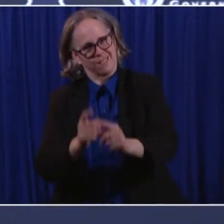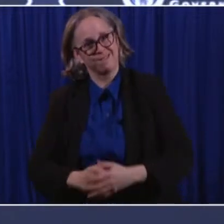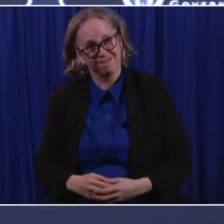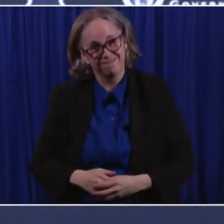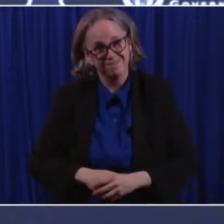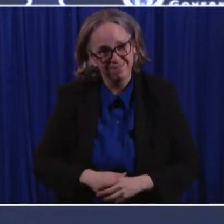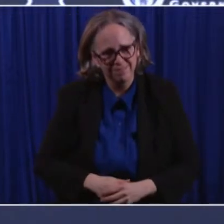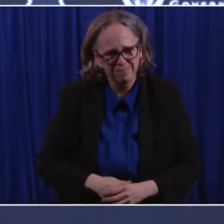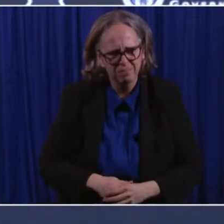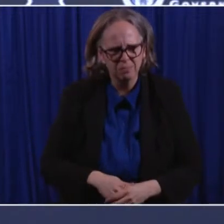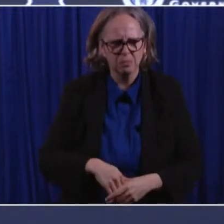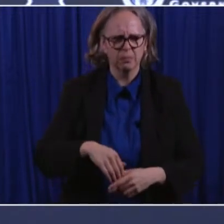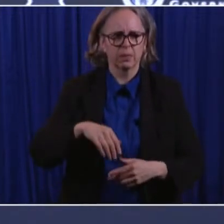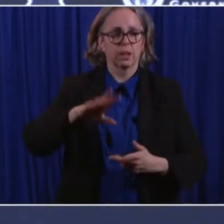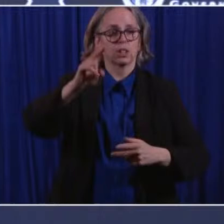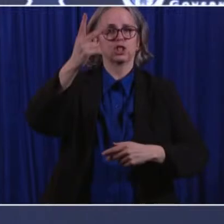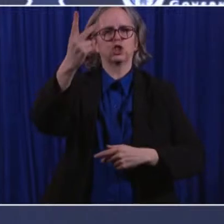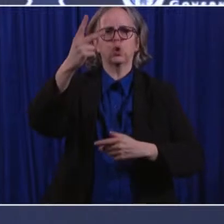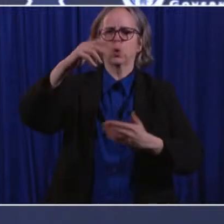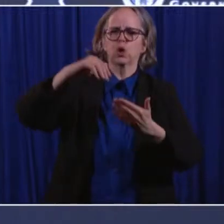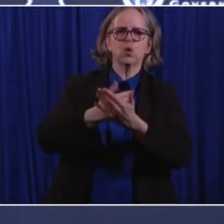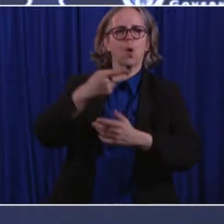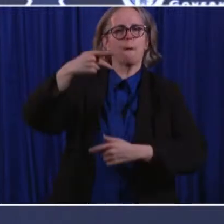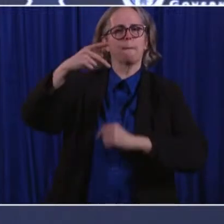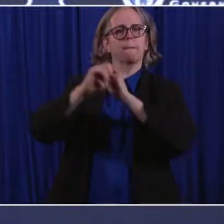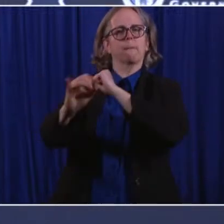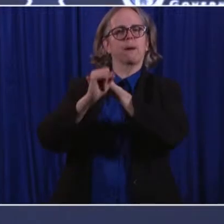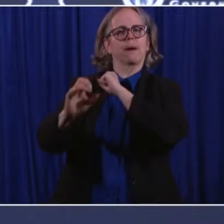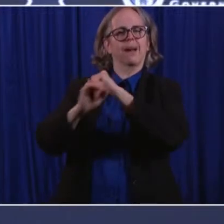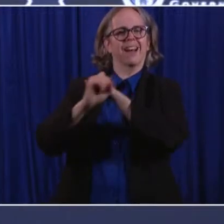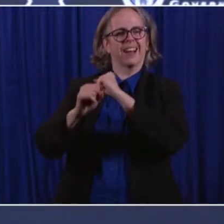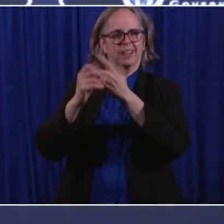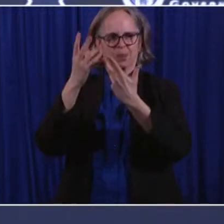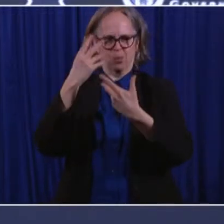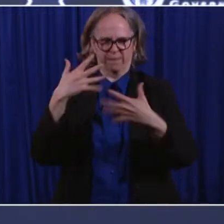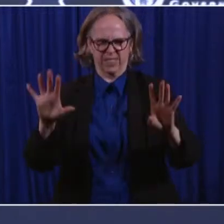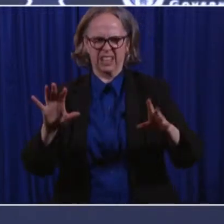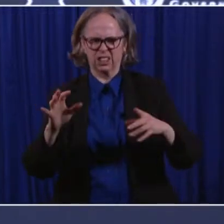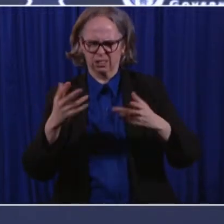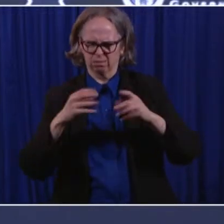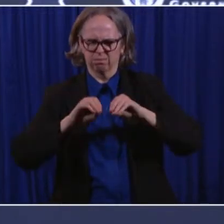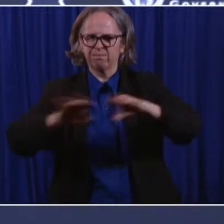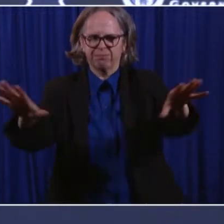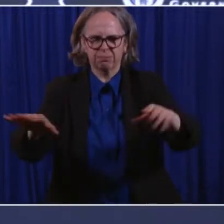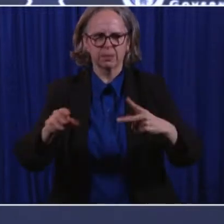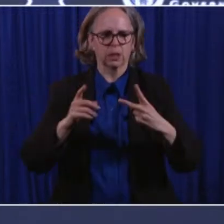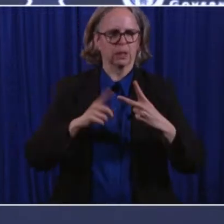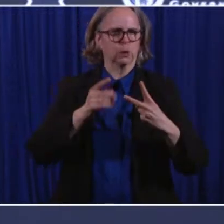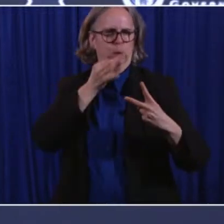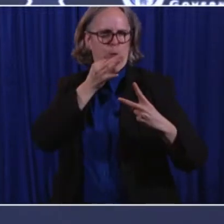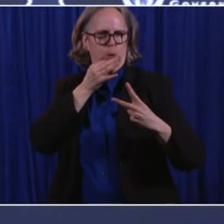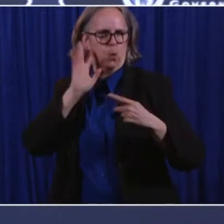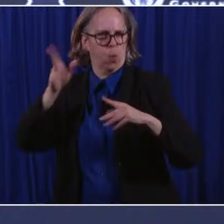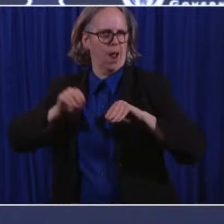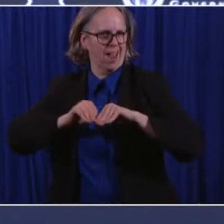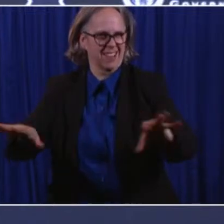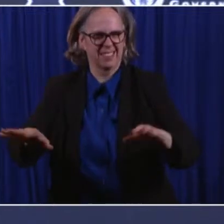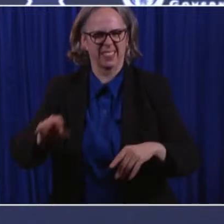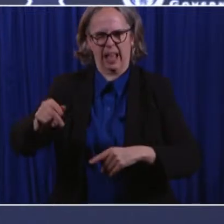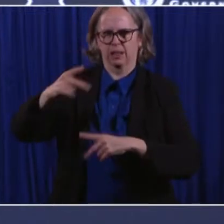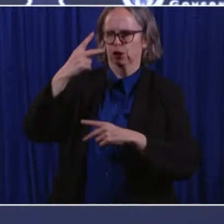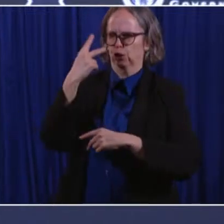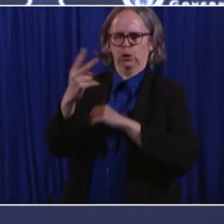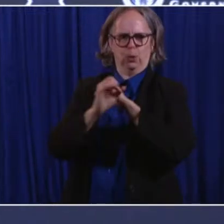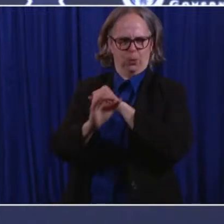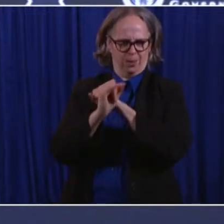PSAs that we have launched. One is already launched. The other will launch in the next day or two. I'd like to show those to you. The